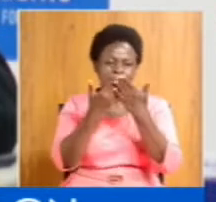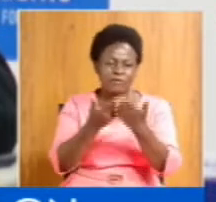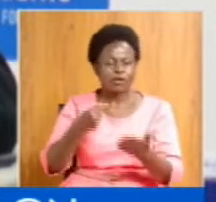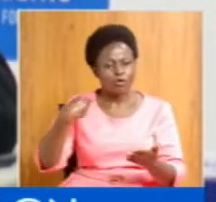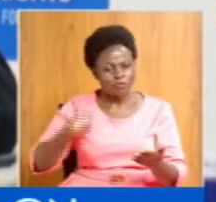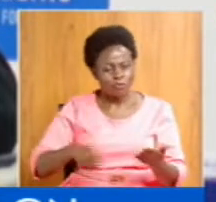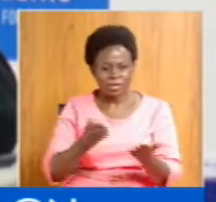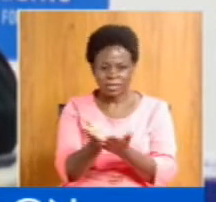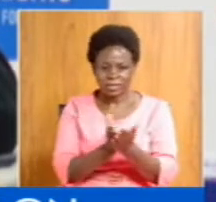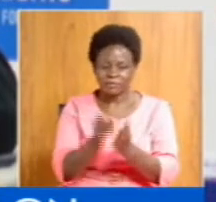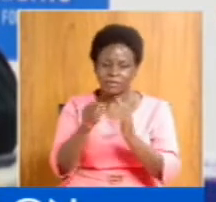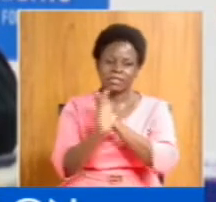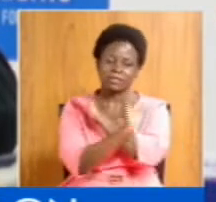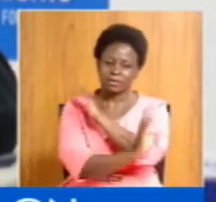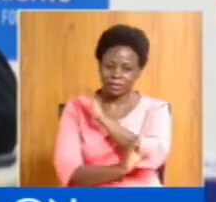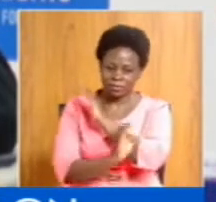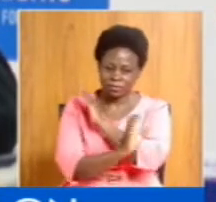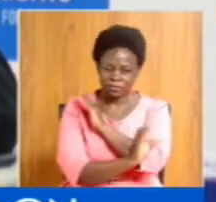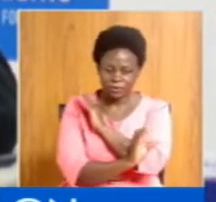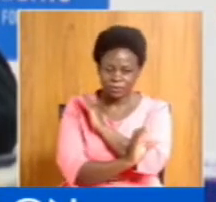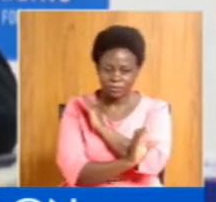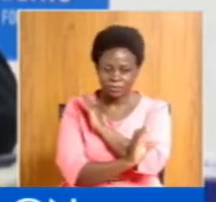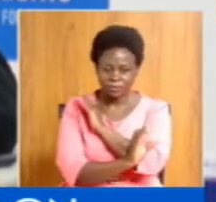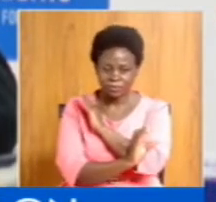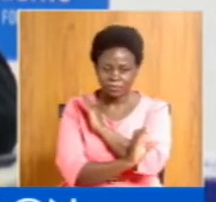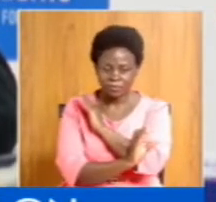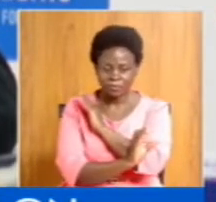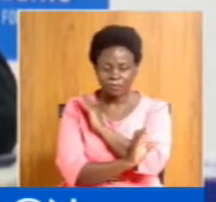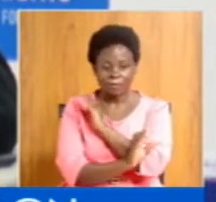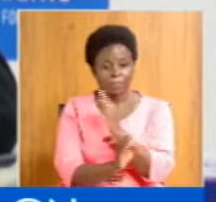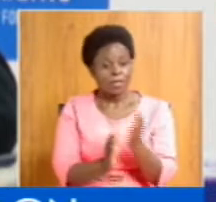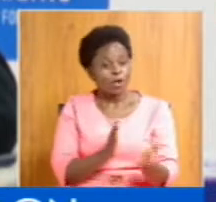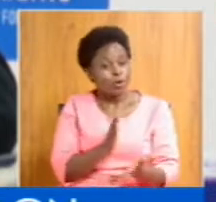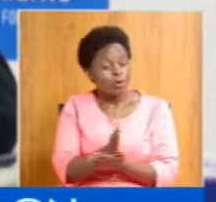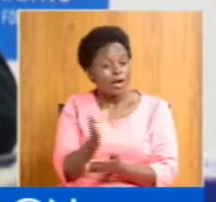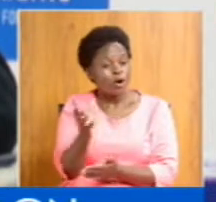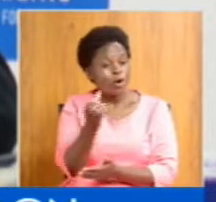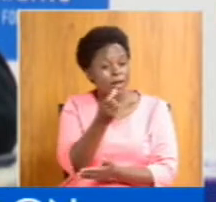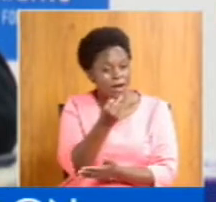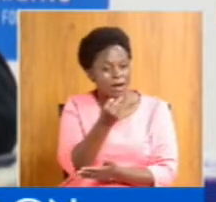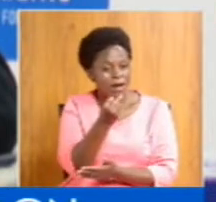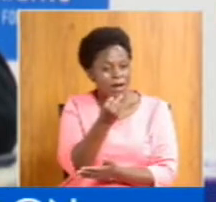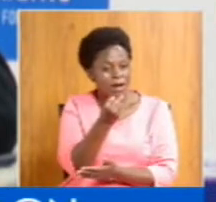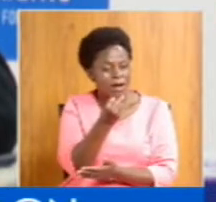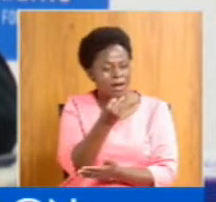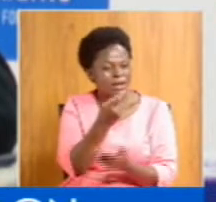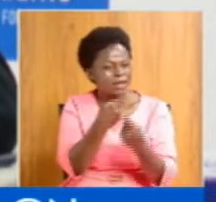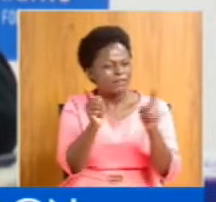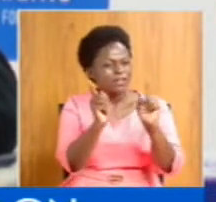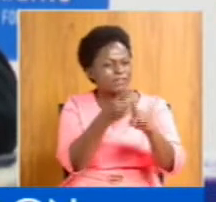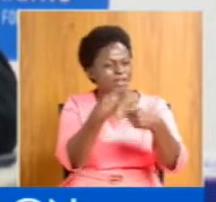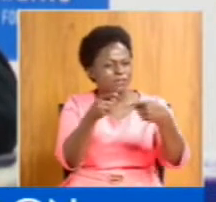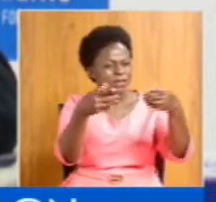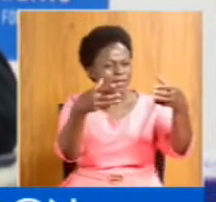services in this country. And the rights holders are in various